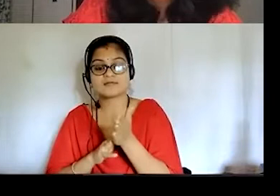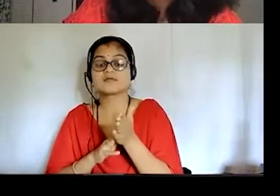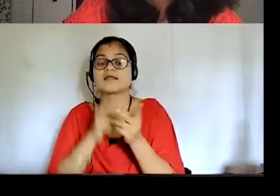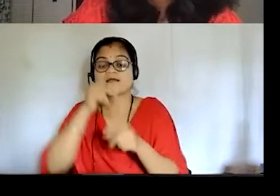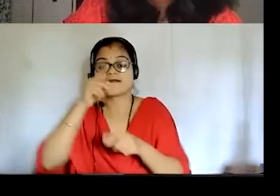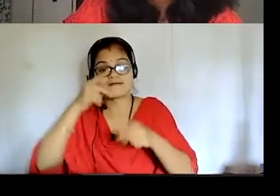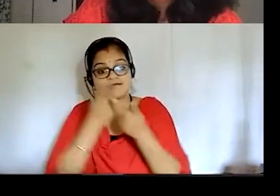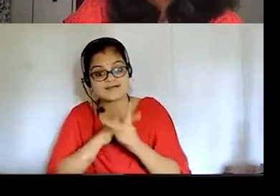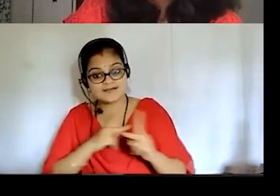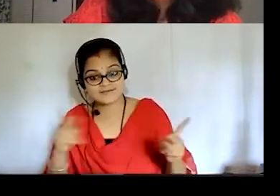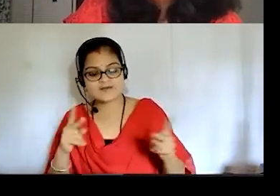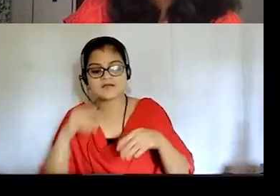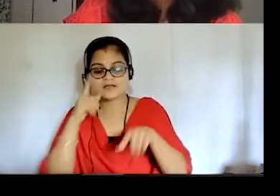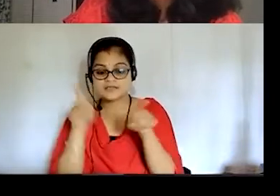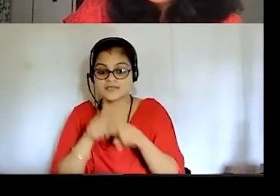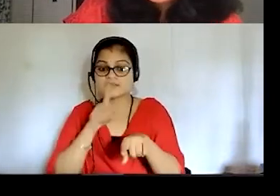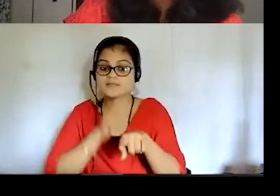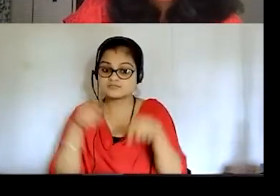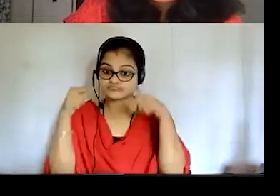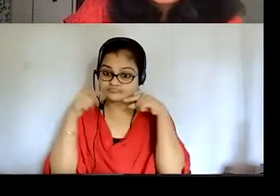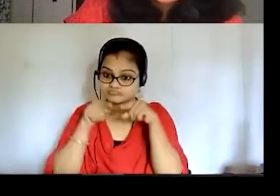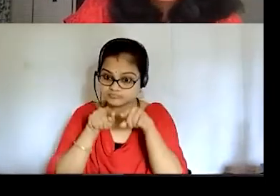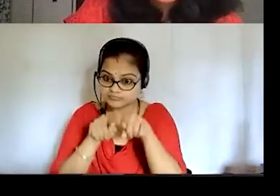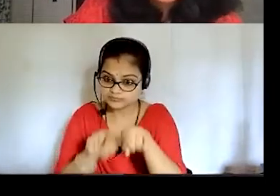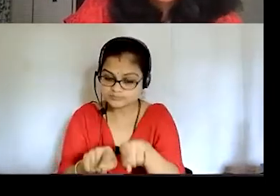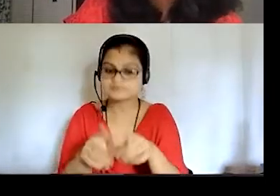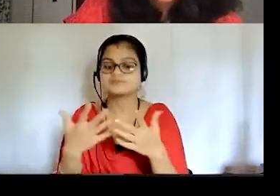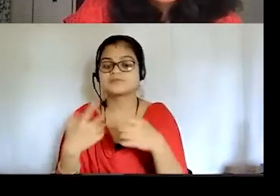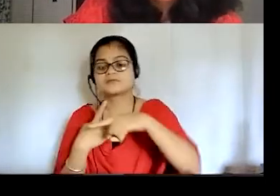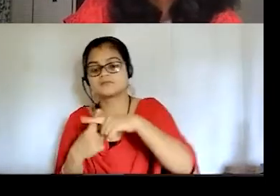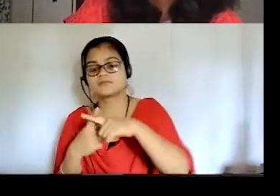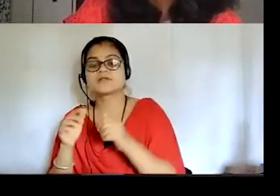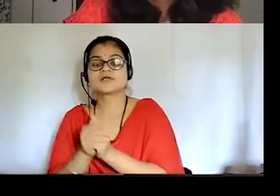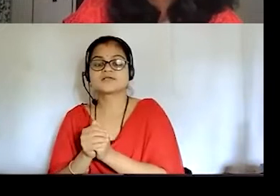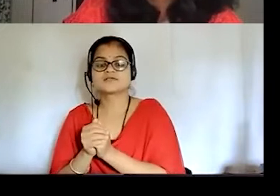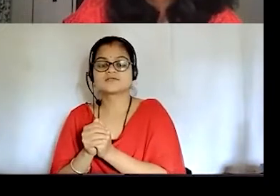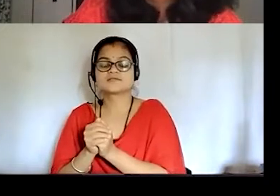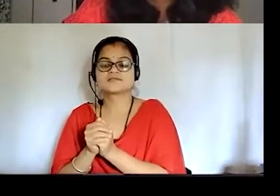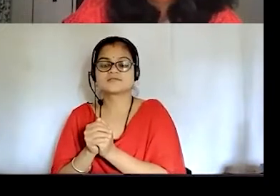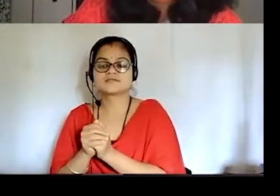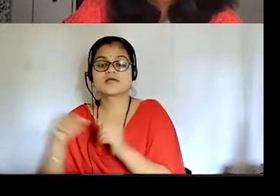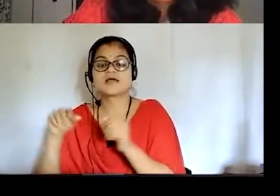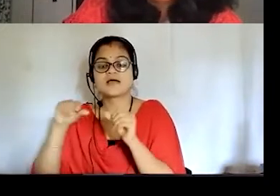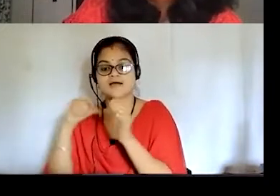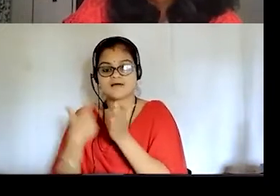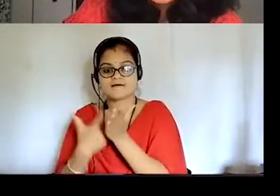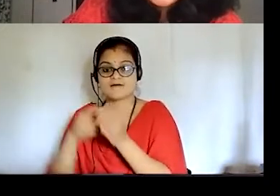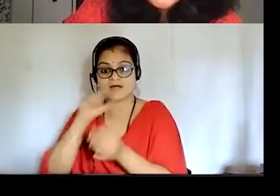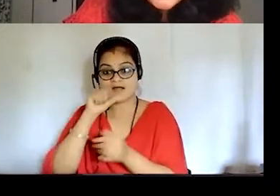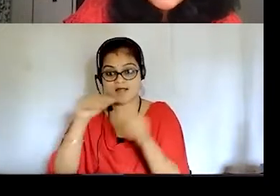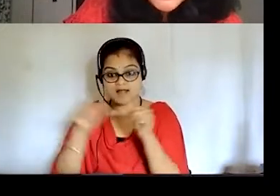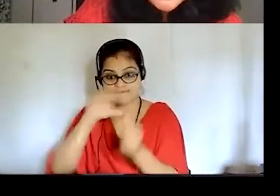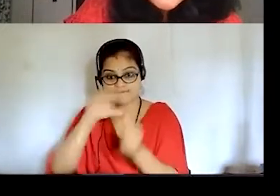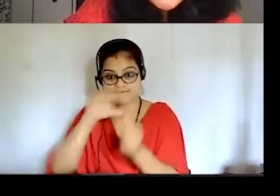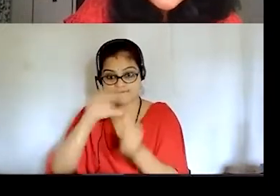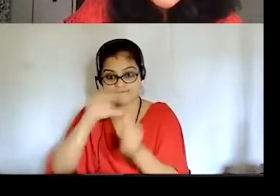rhythms simultaneously played. Traditional African music is celebrated for its complex rhythms. In